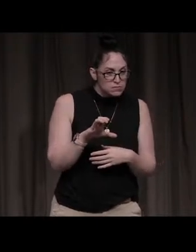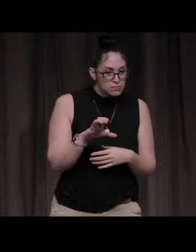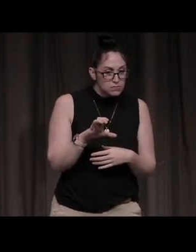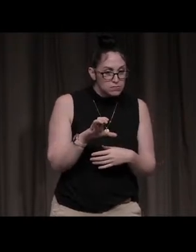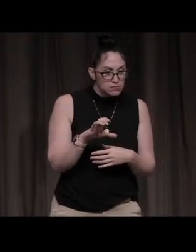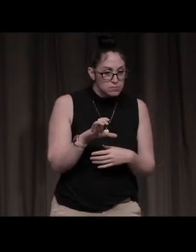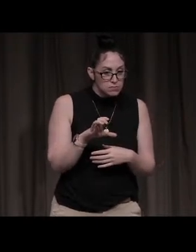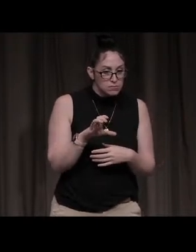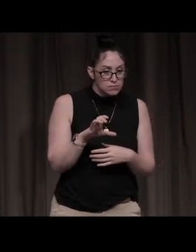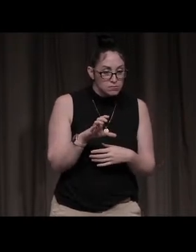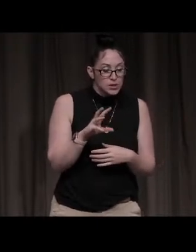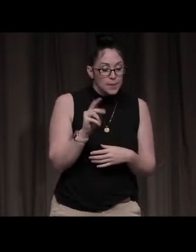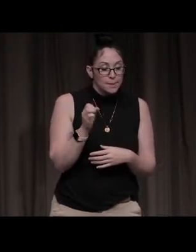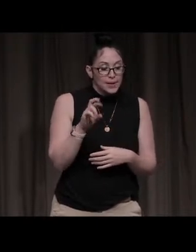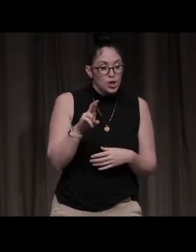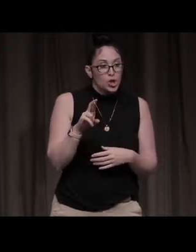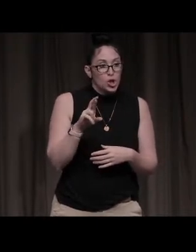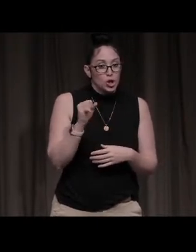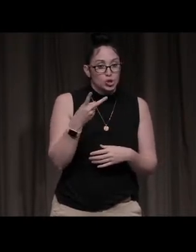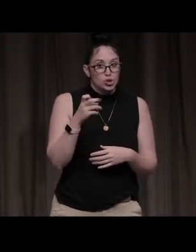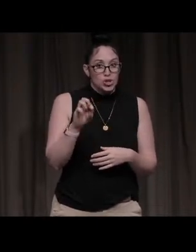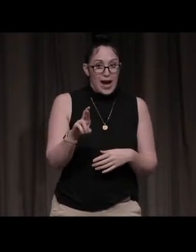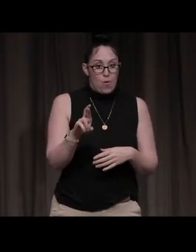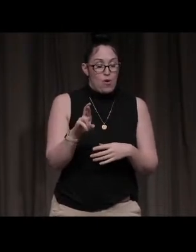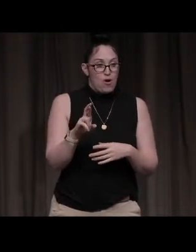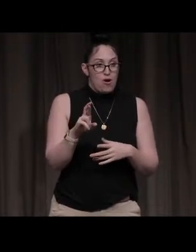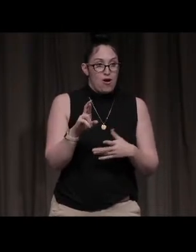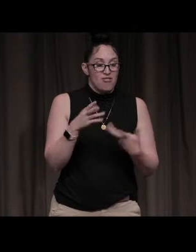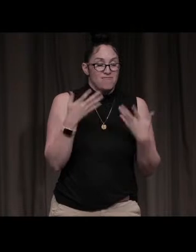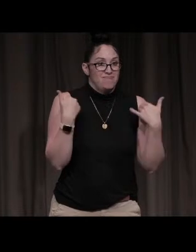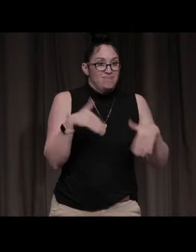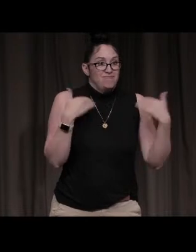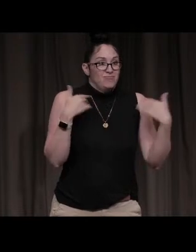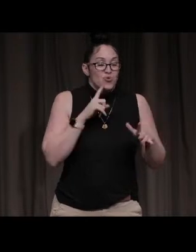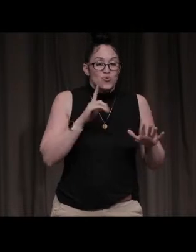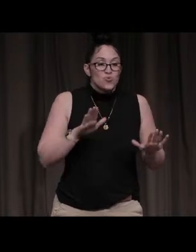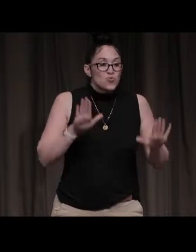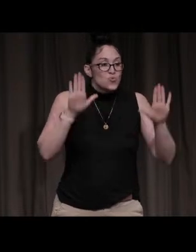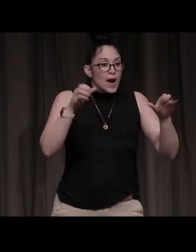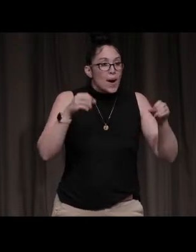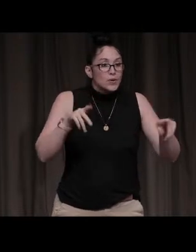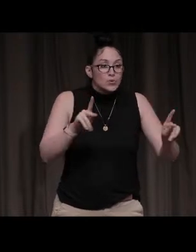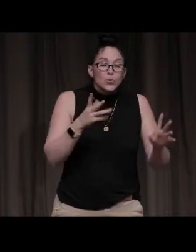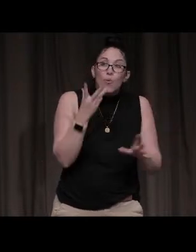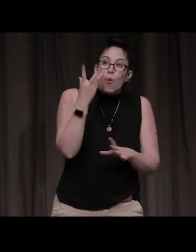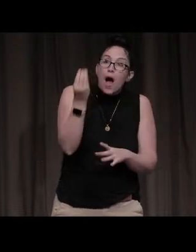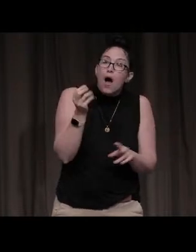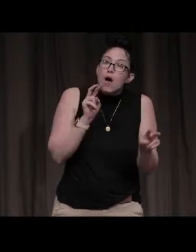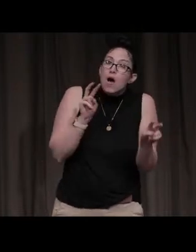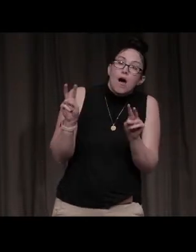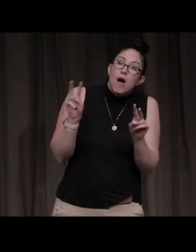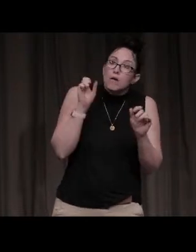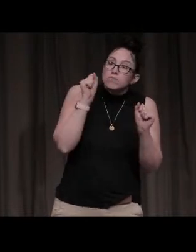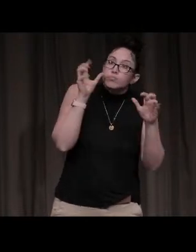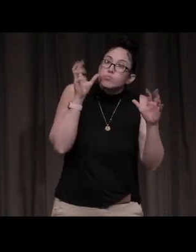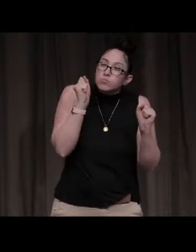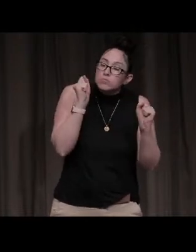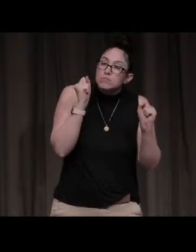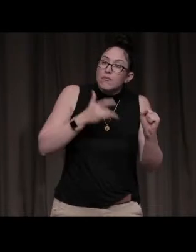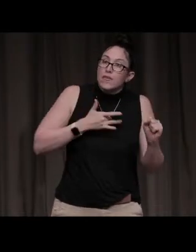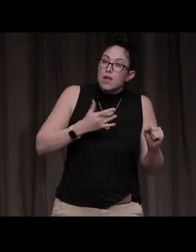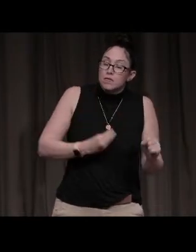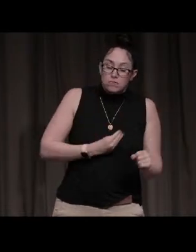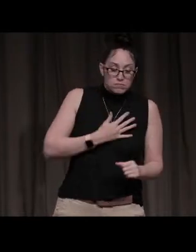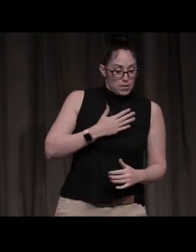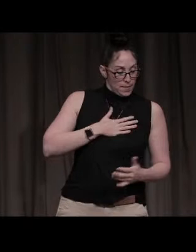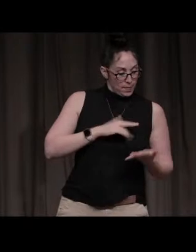shower. A great opportunity to come out to the Everglades and remind yourself of your place in the universe. And if you want somebody to come